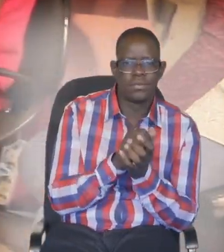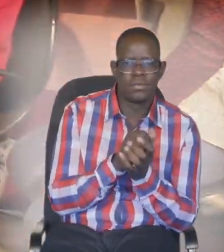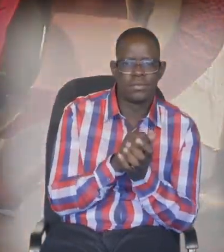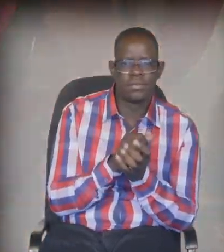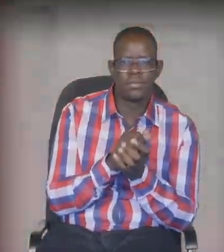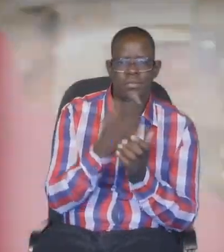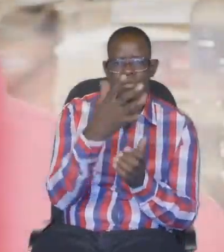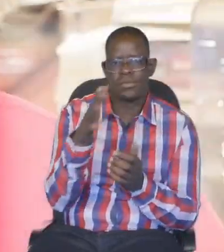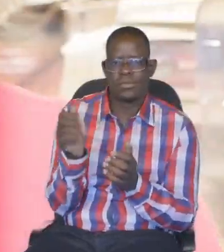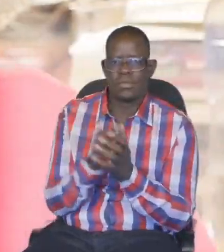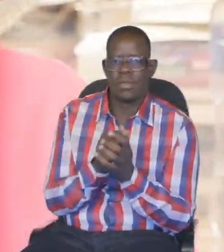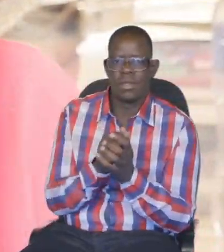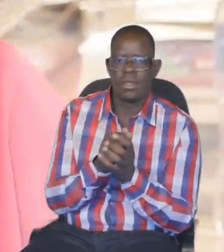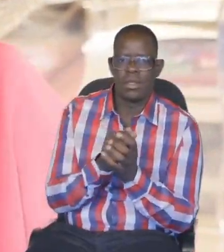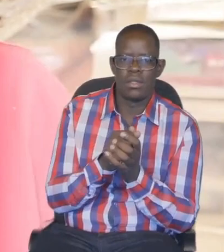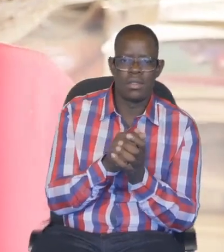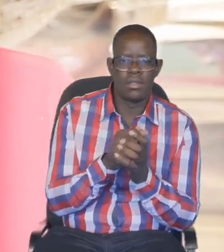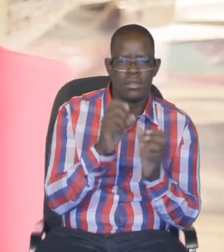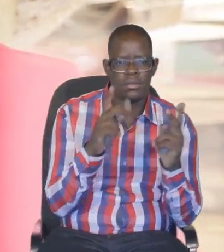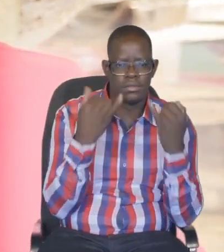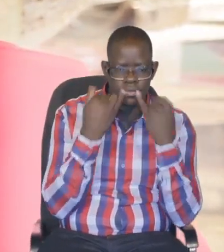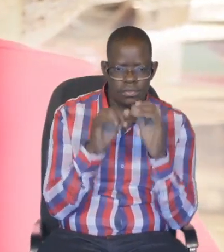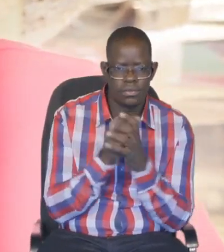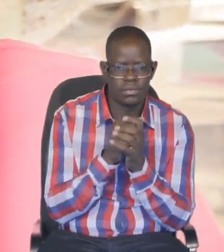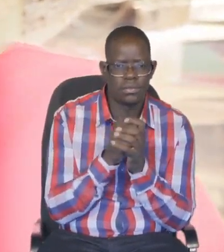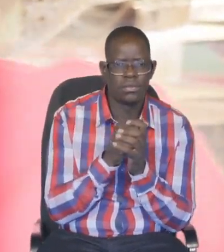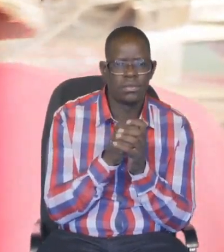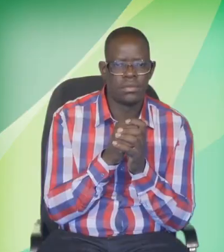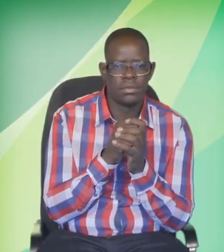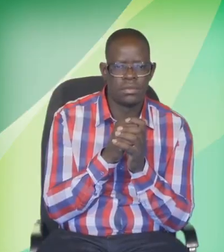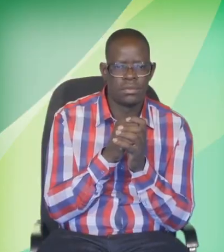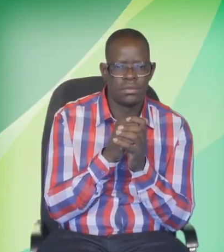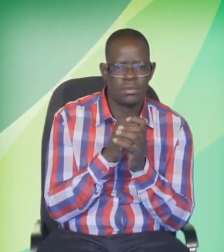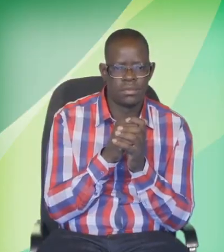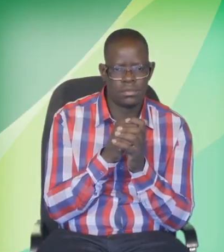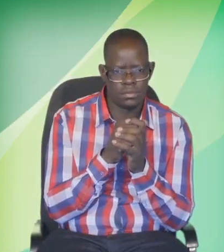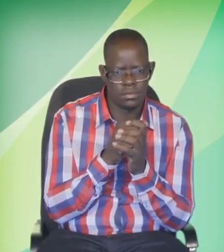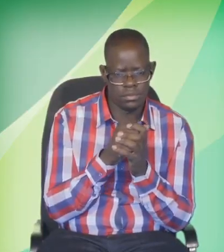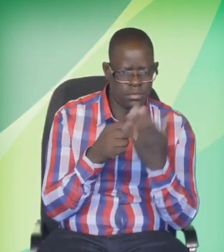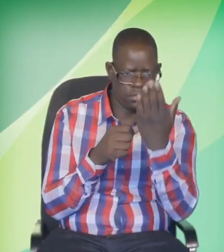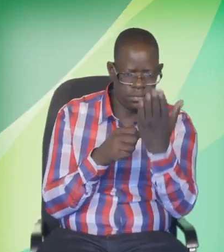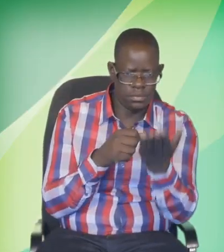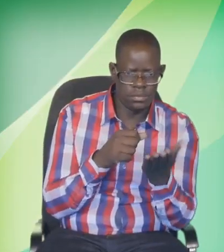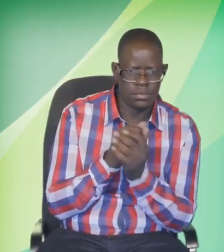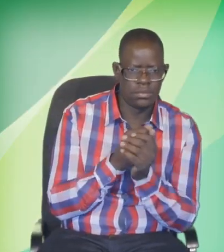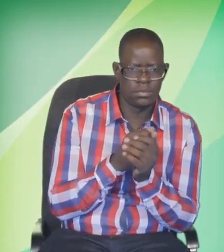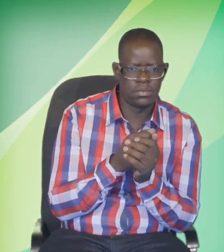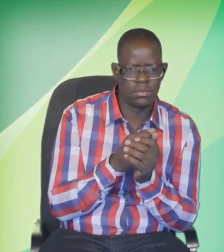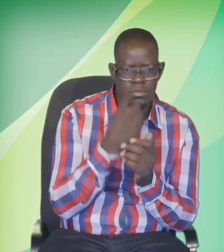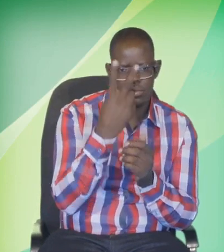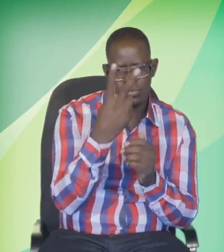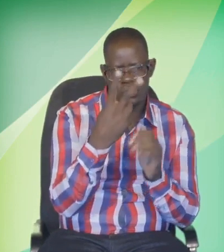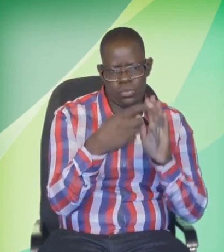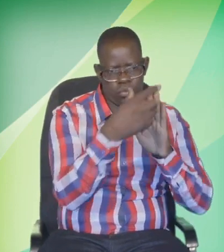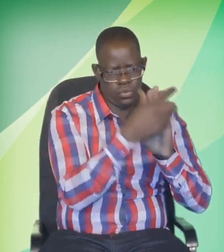Ansar. Okay, let's record the information in the debtors control account. The debtors control account has two